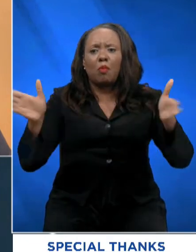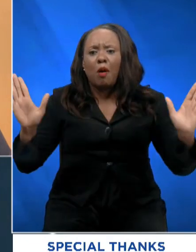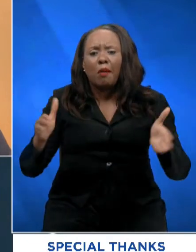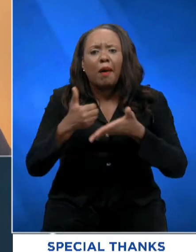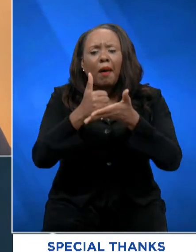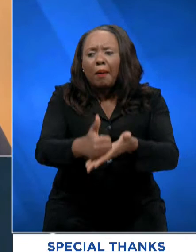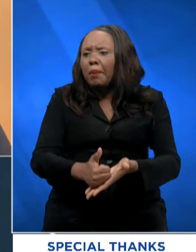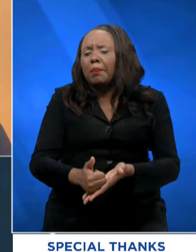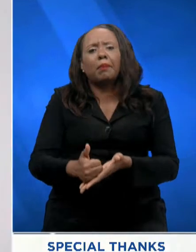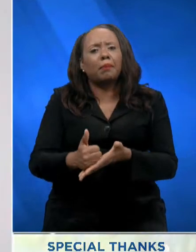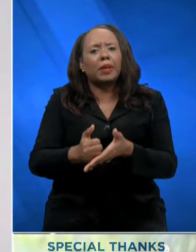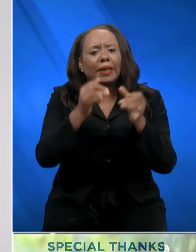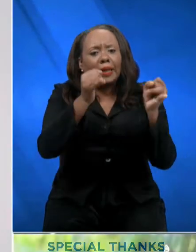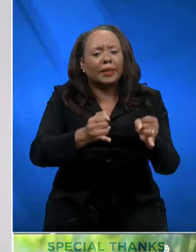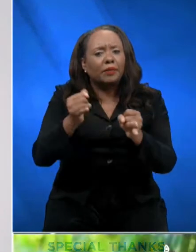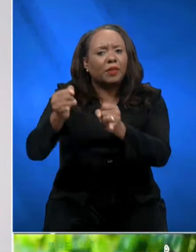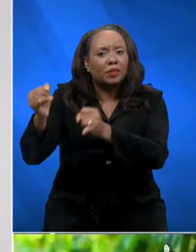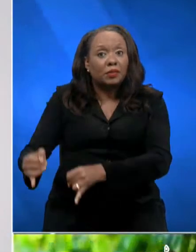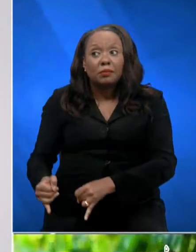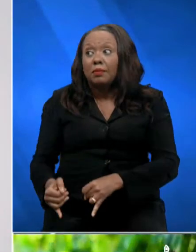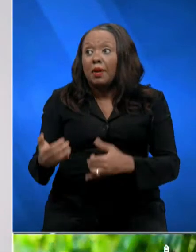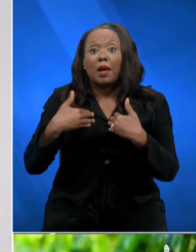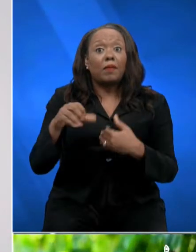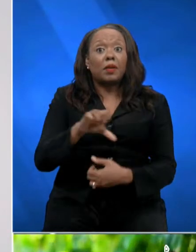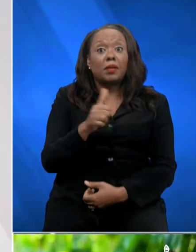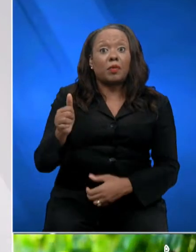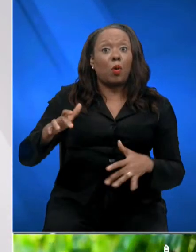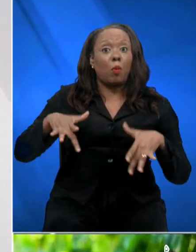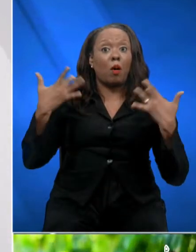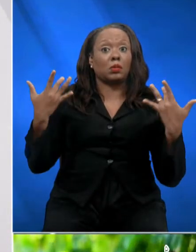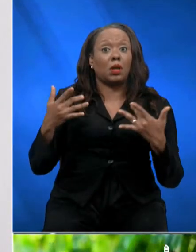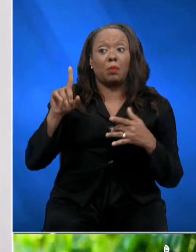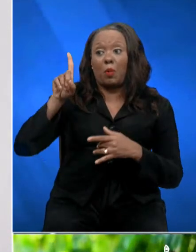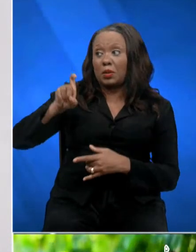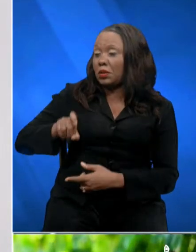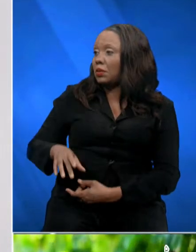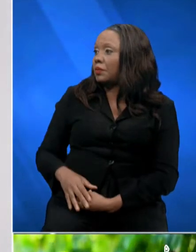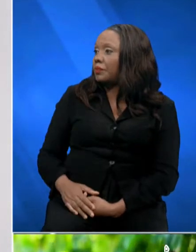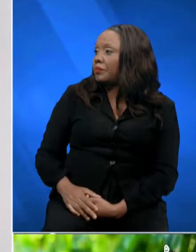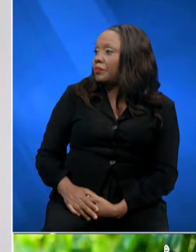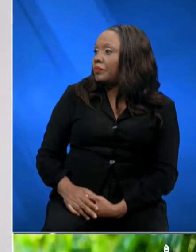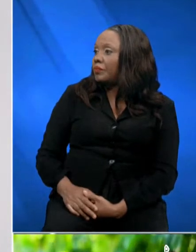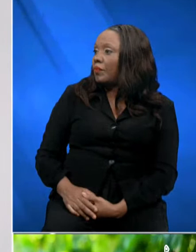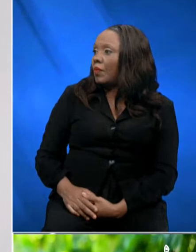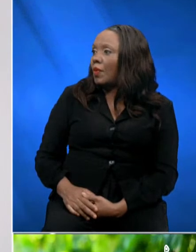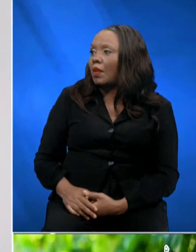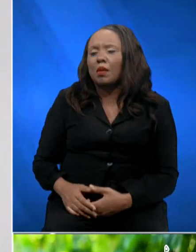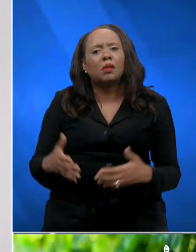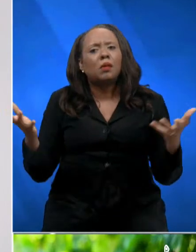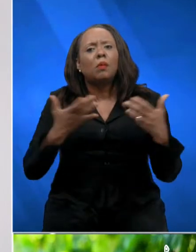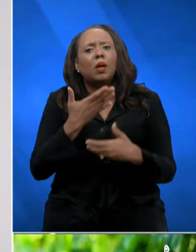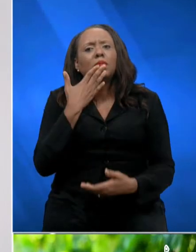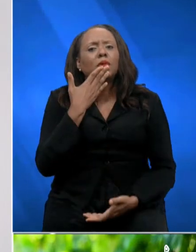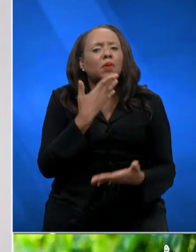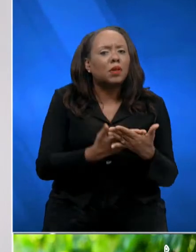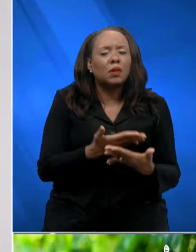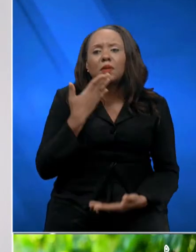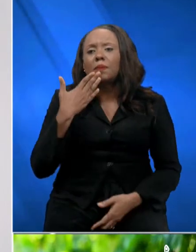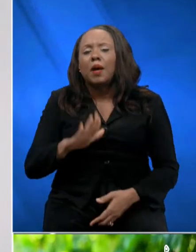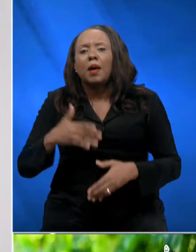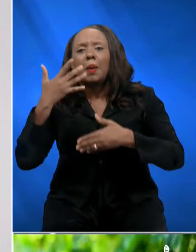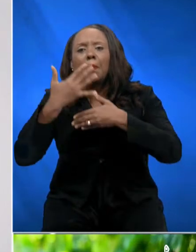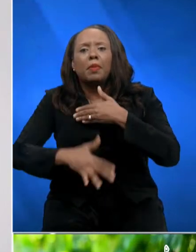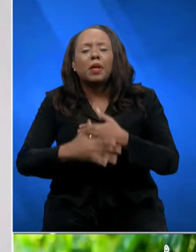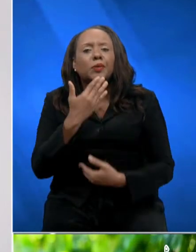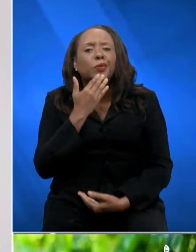have another WhatsApp question as well, so let's share that now. What are good blood sugar readings and what are bad blood sugar